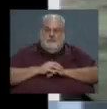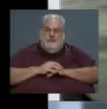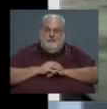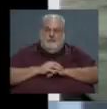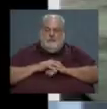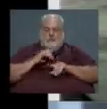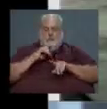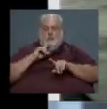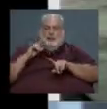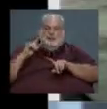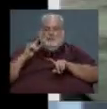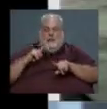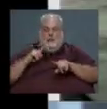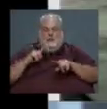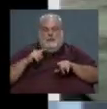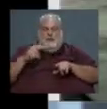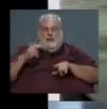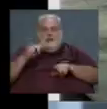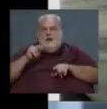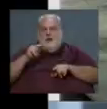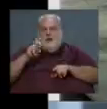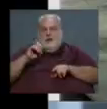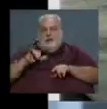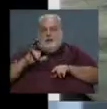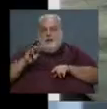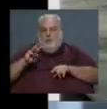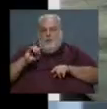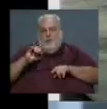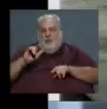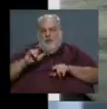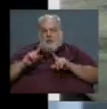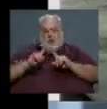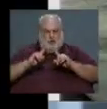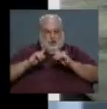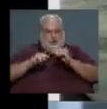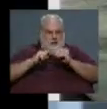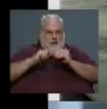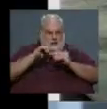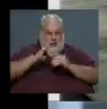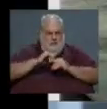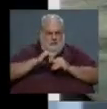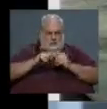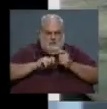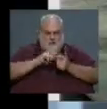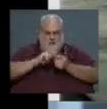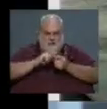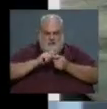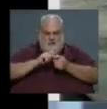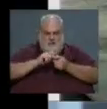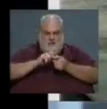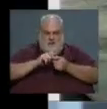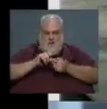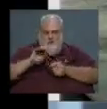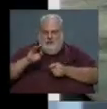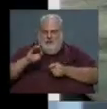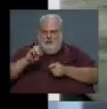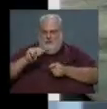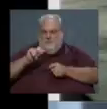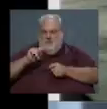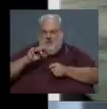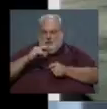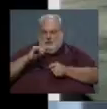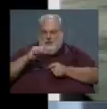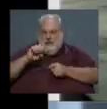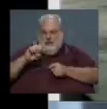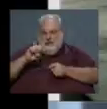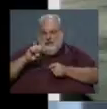Director Eckhart, I'm going to let Mr. Honeywell come forward and talk about it. This is they would have to have a franchise agreement. They're